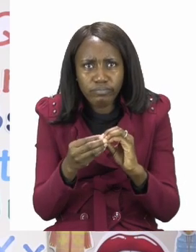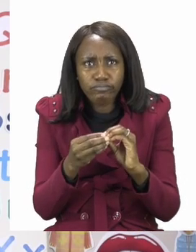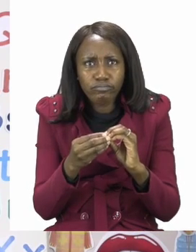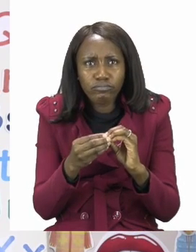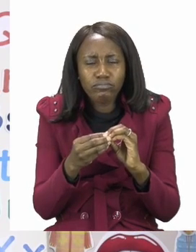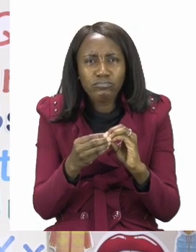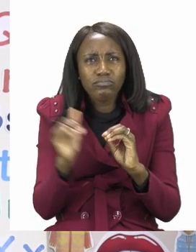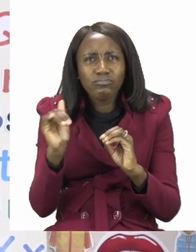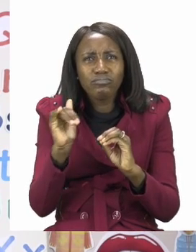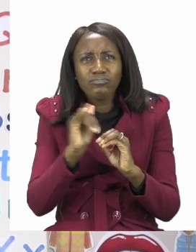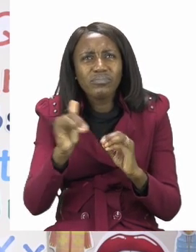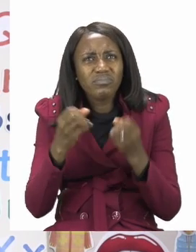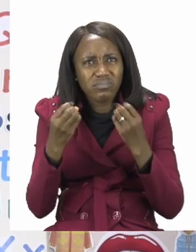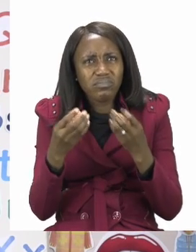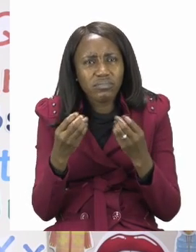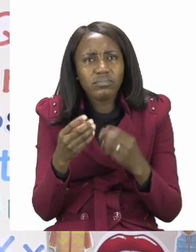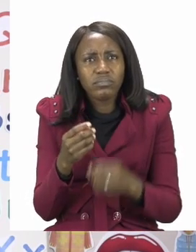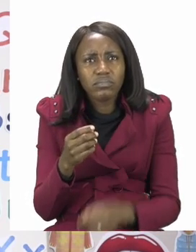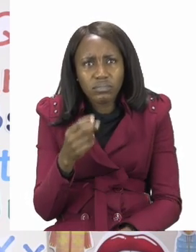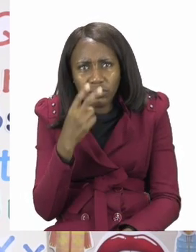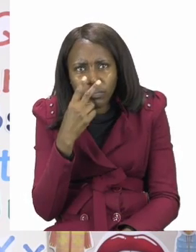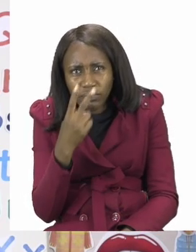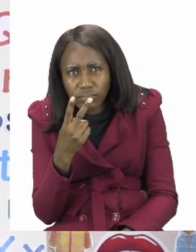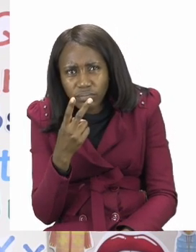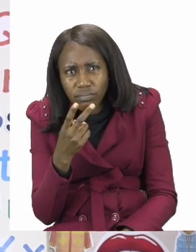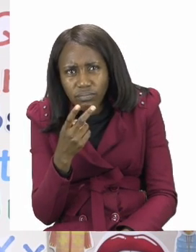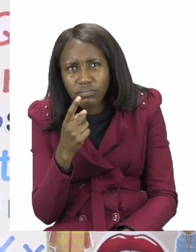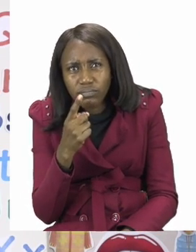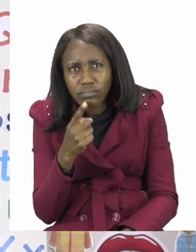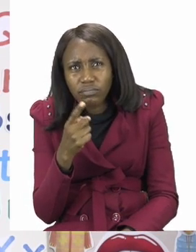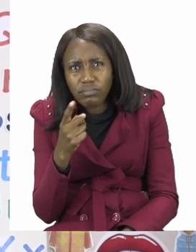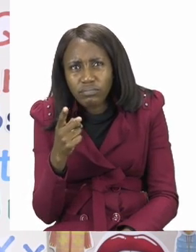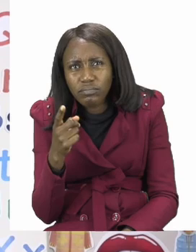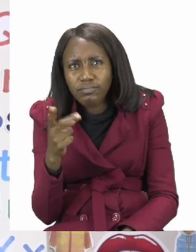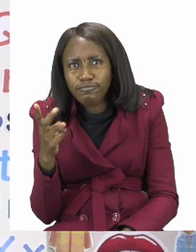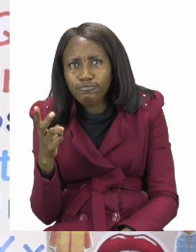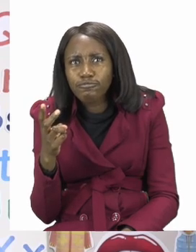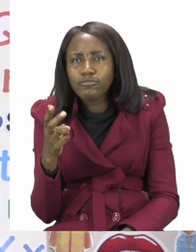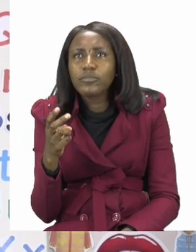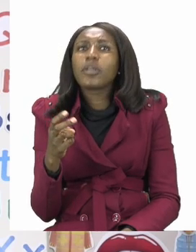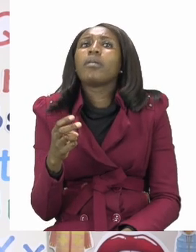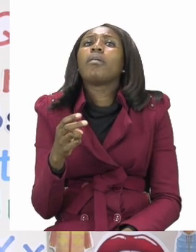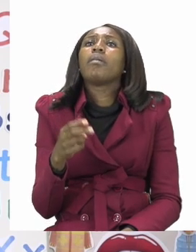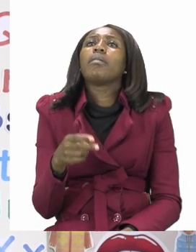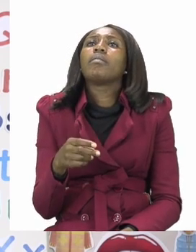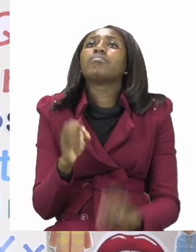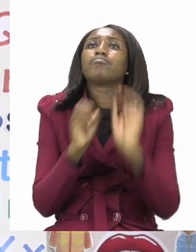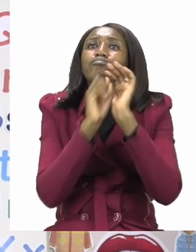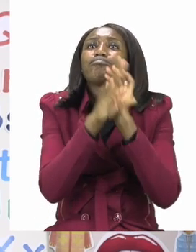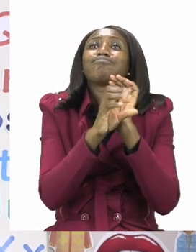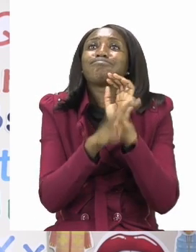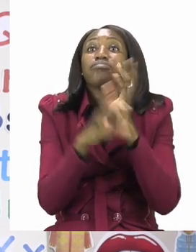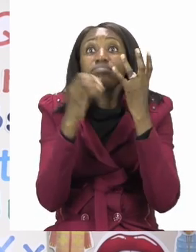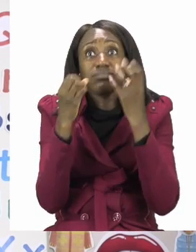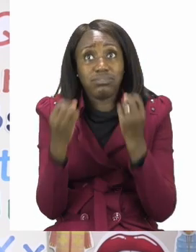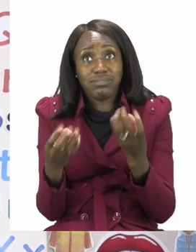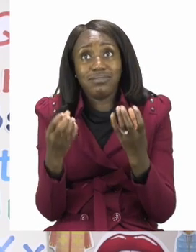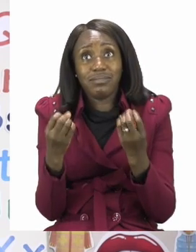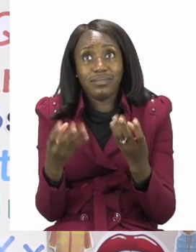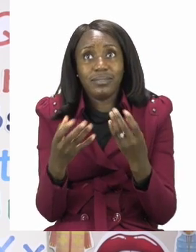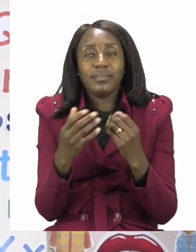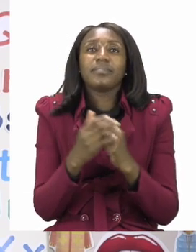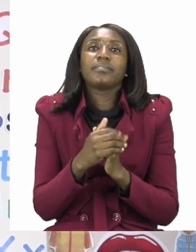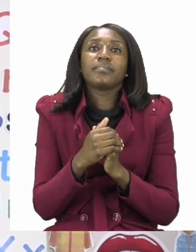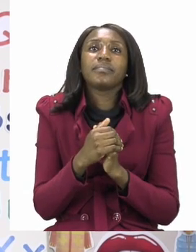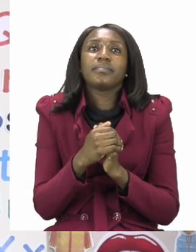children. So, if we also look at our graph, the longest bar is this one for the robots.